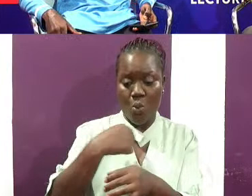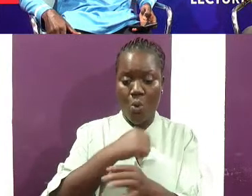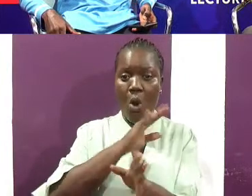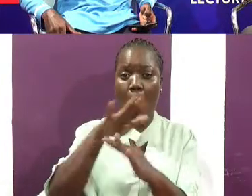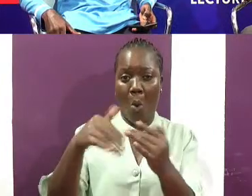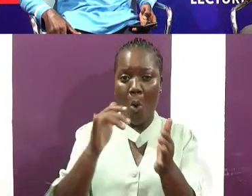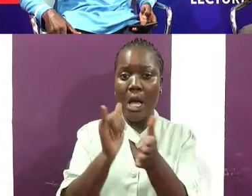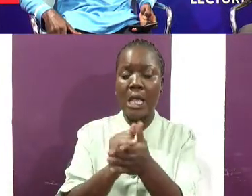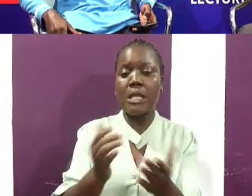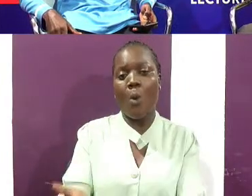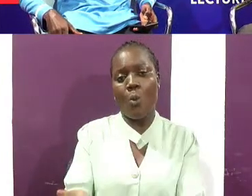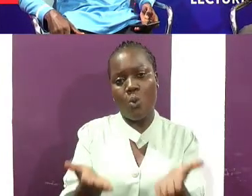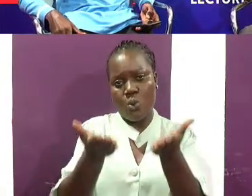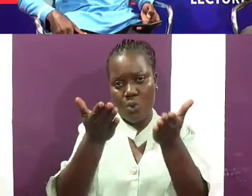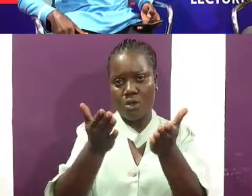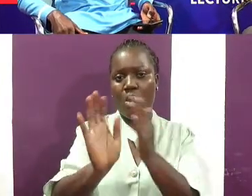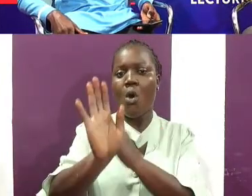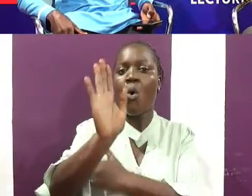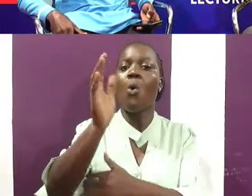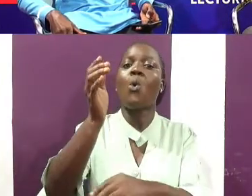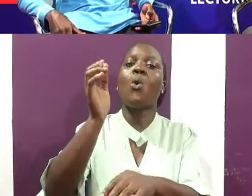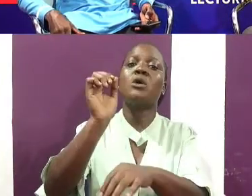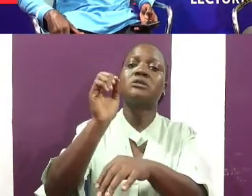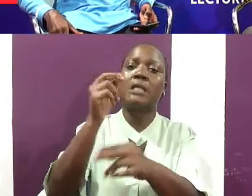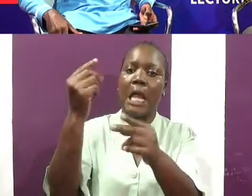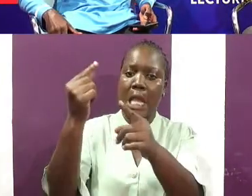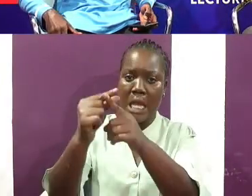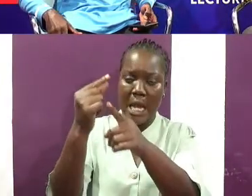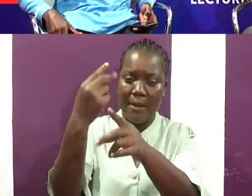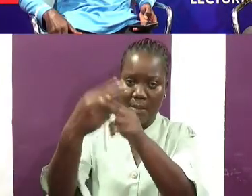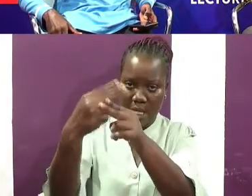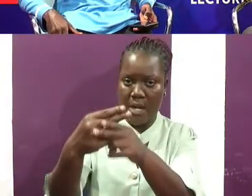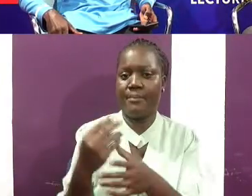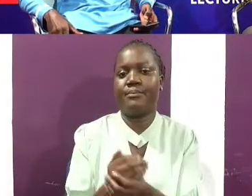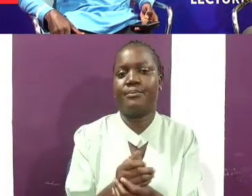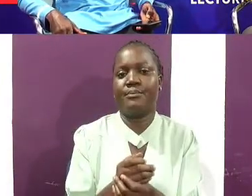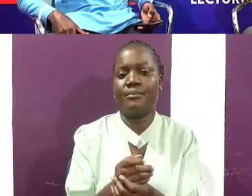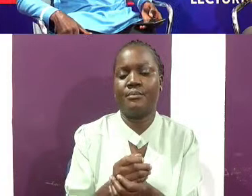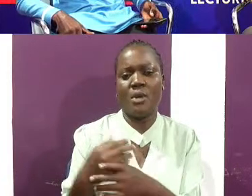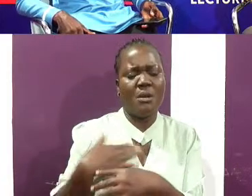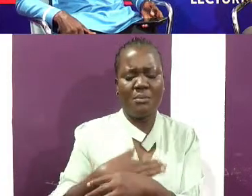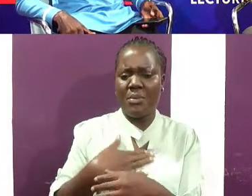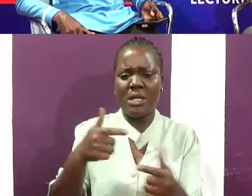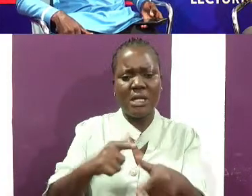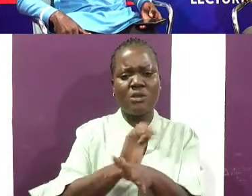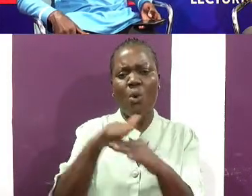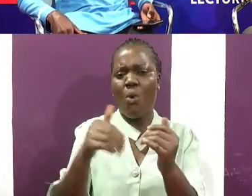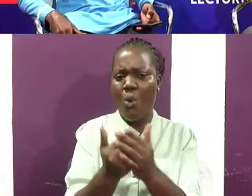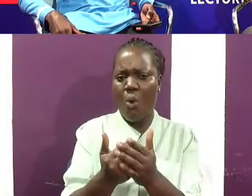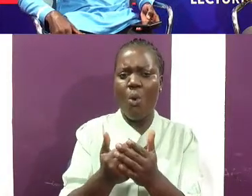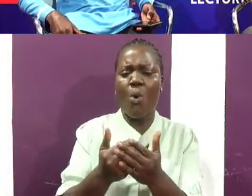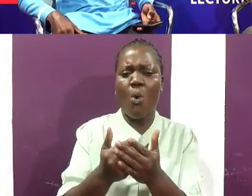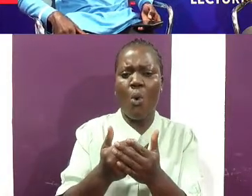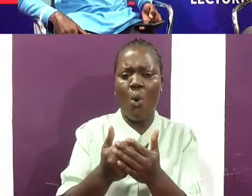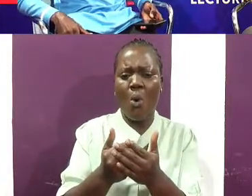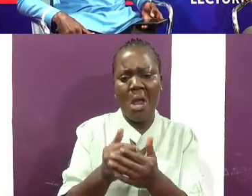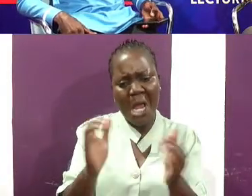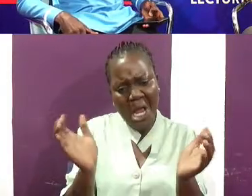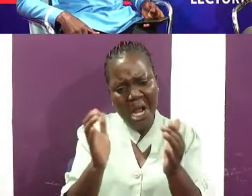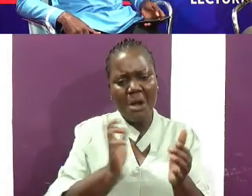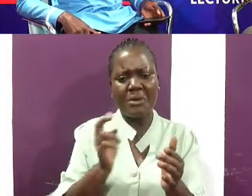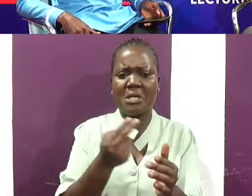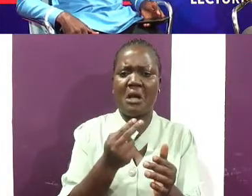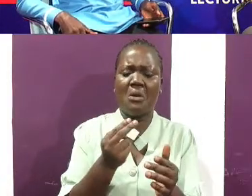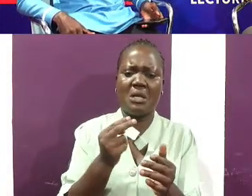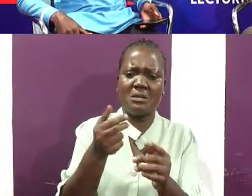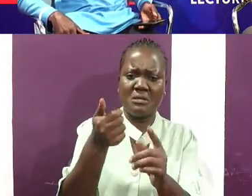ka ho asem no ya pega eye edin no eti esre enuanum nyina se mo mi nyina ye nyire ye ho na ye hye ade no esan se bebo ahofro enso aman kwaje